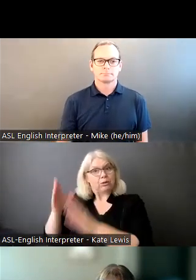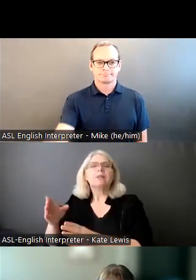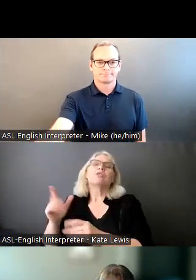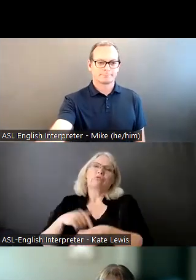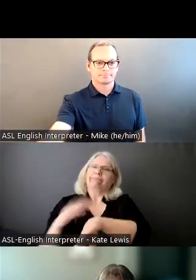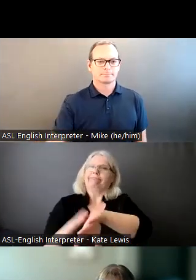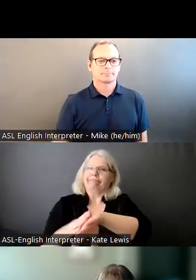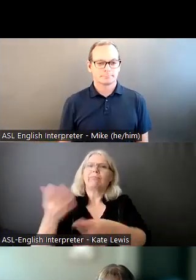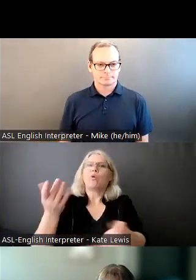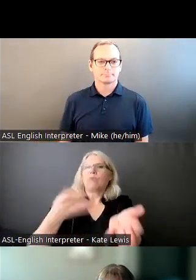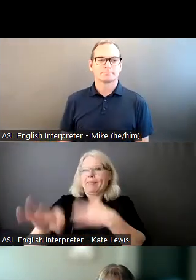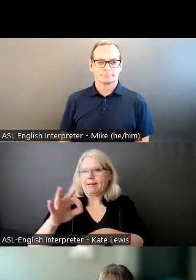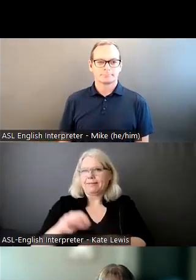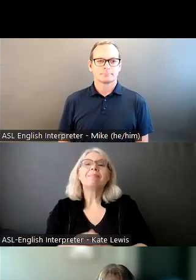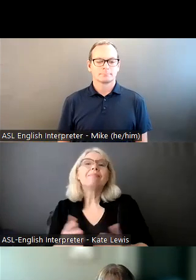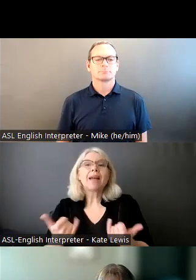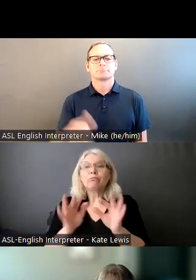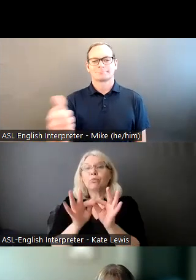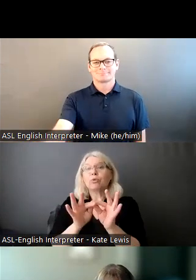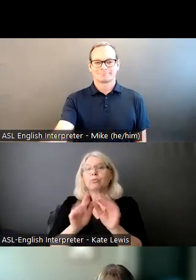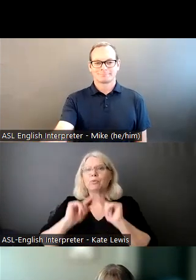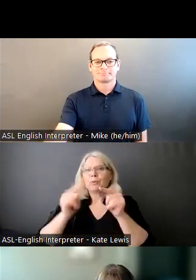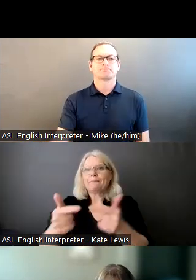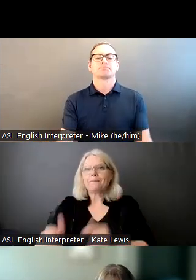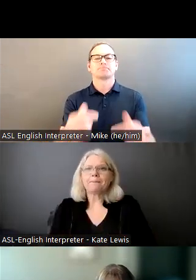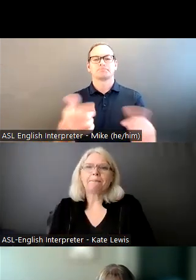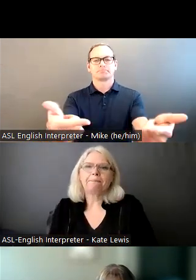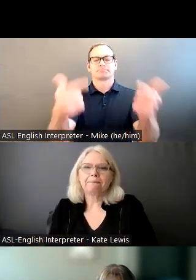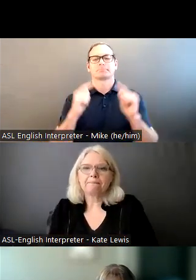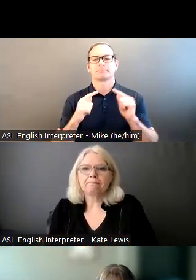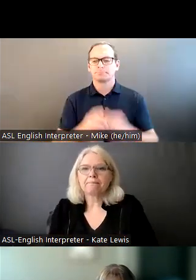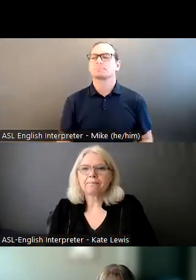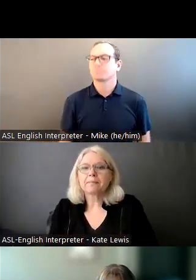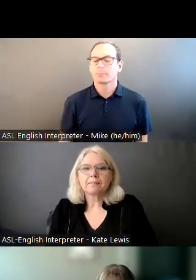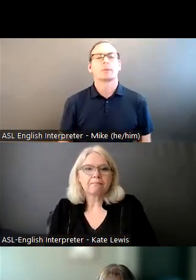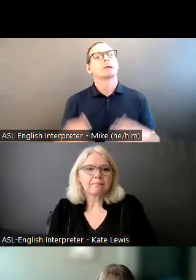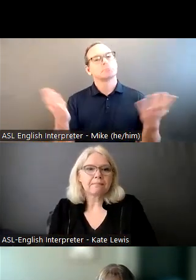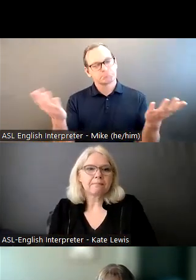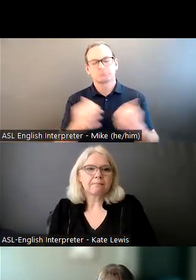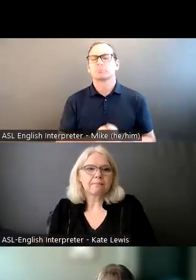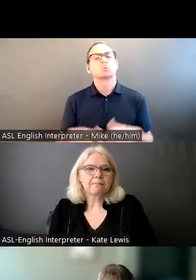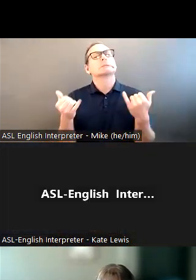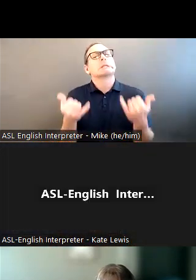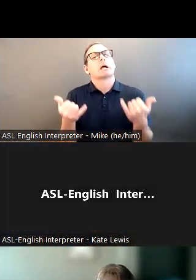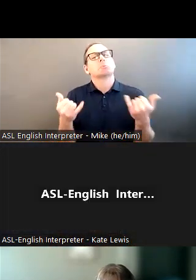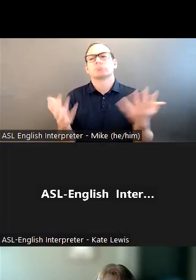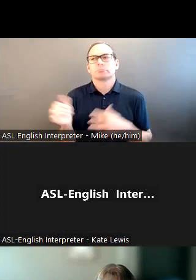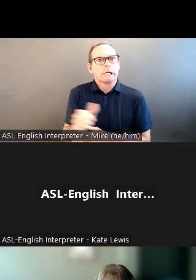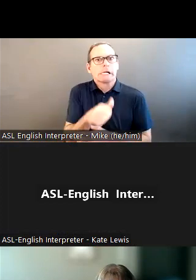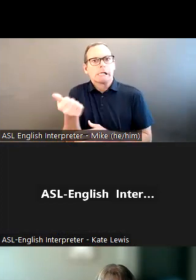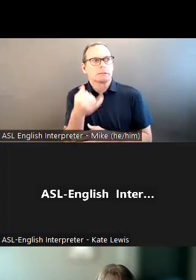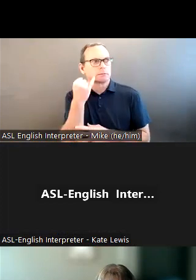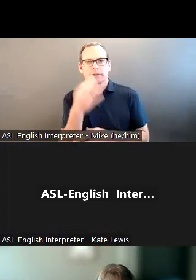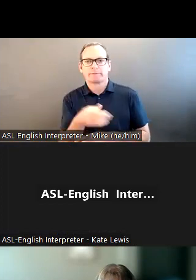So what else can be done if an attorney is abusing their authority? Well, there's a couple of different boards